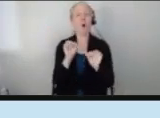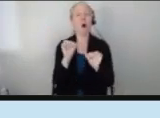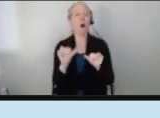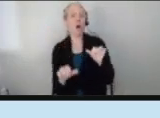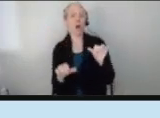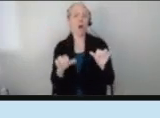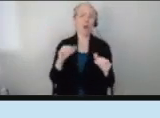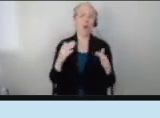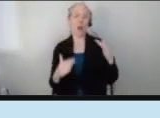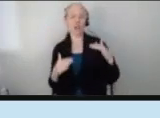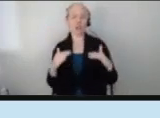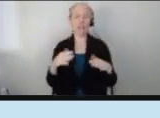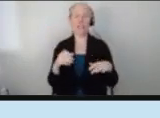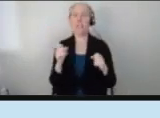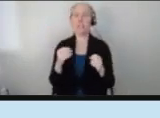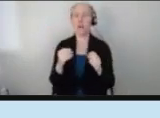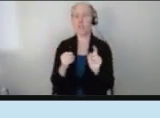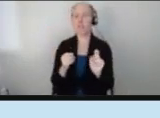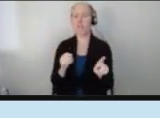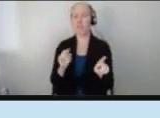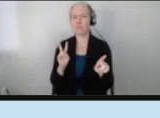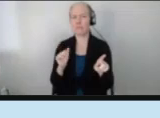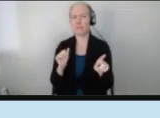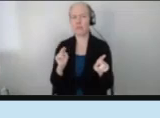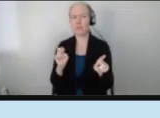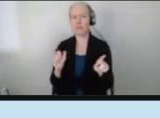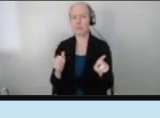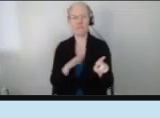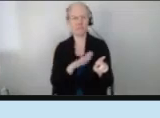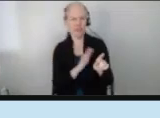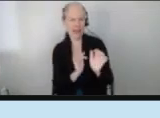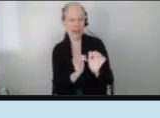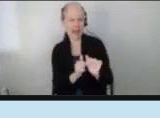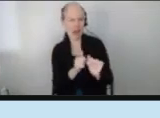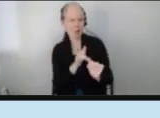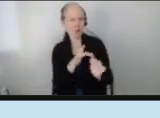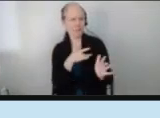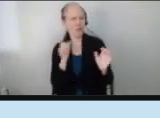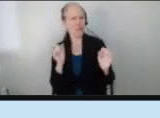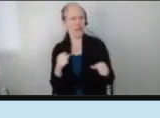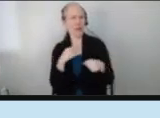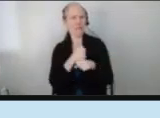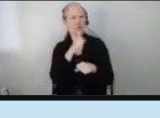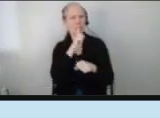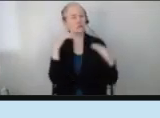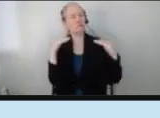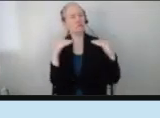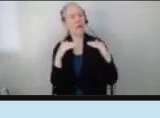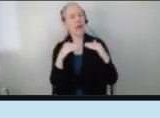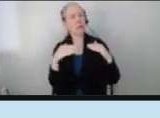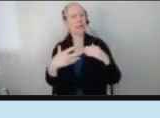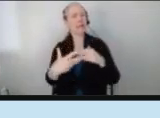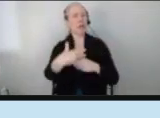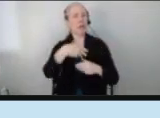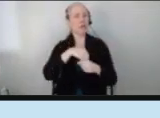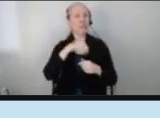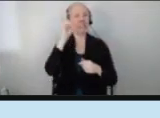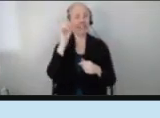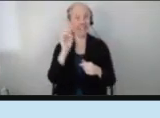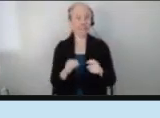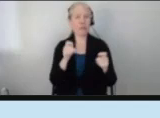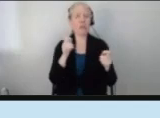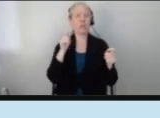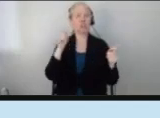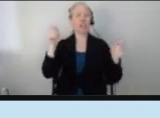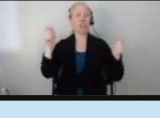Vanessa, what are your thoughts about ensuring equity and inclusion in a change management environment? Is that different than